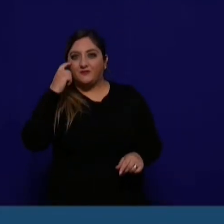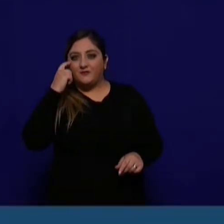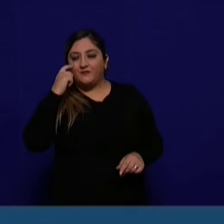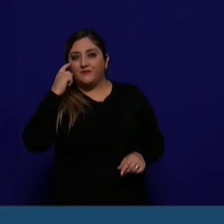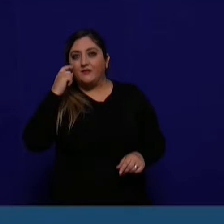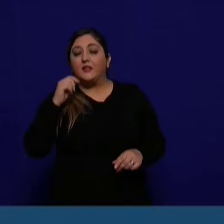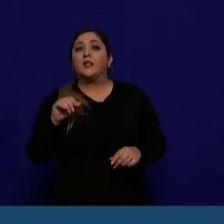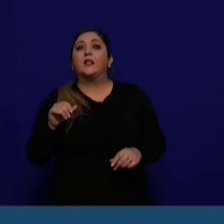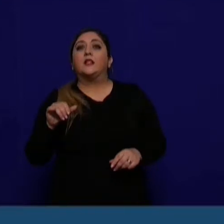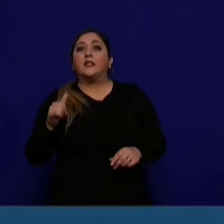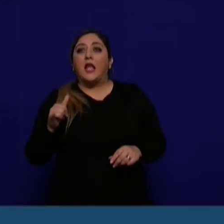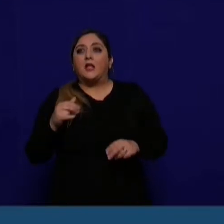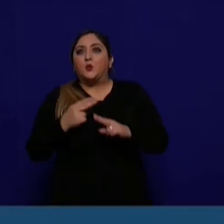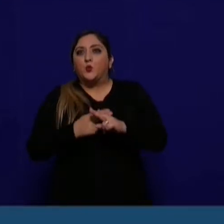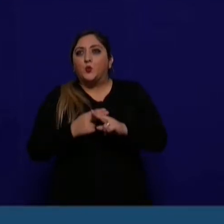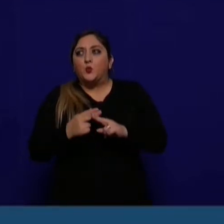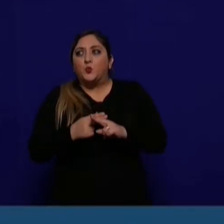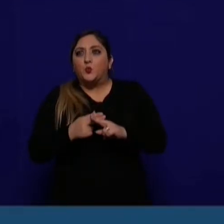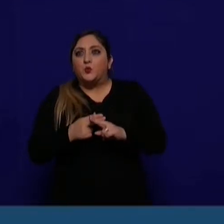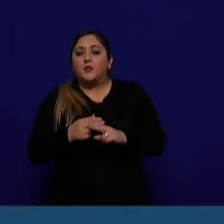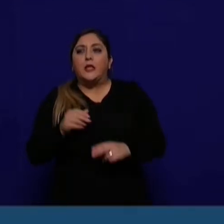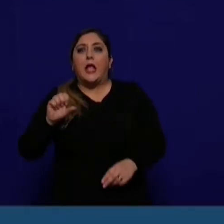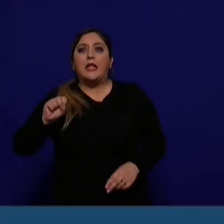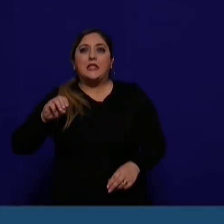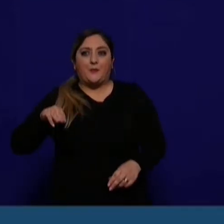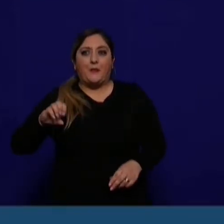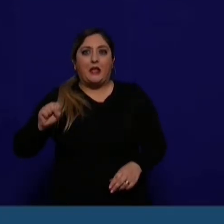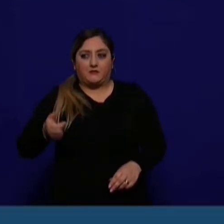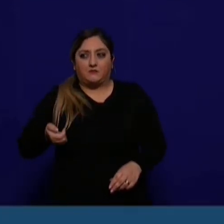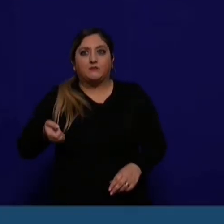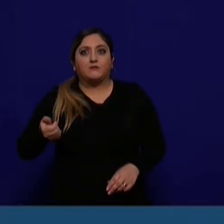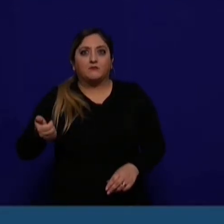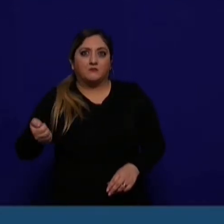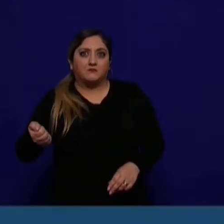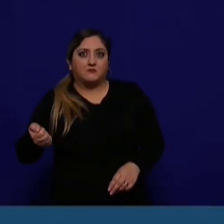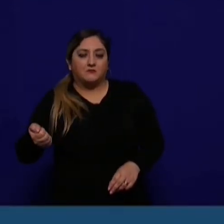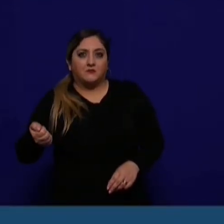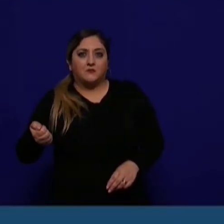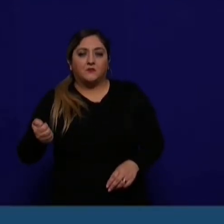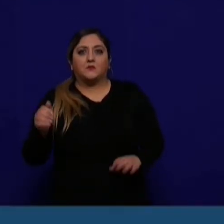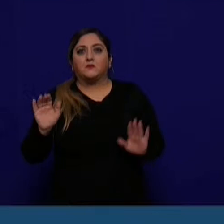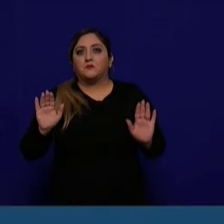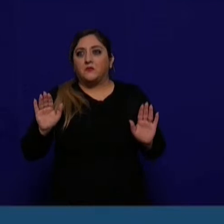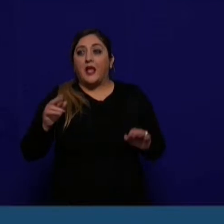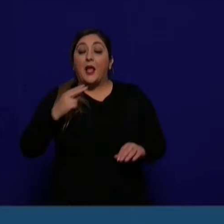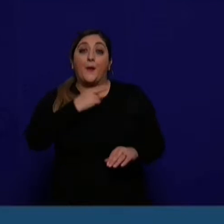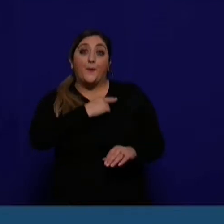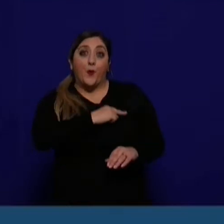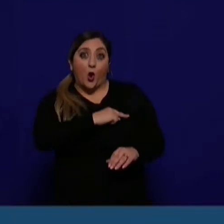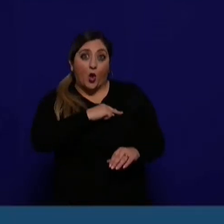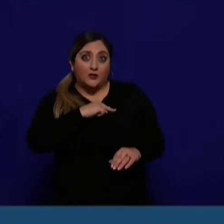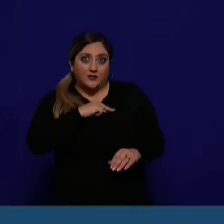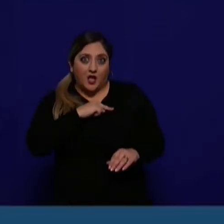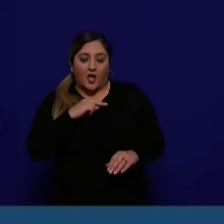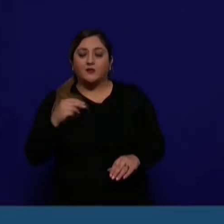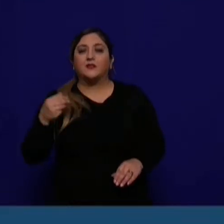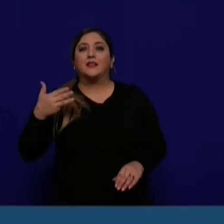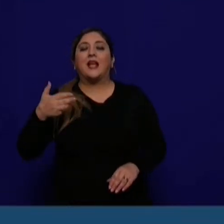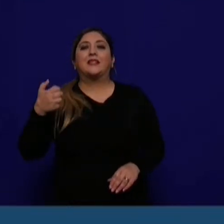vaccination through an SMS. If you are going to take the vaccination in Malta, the number is